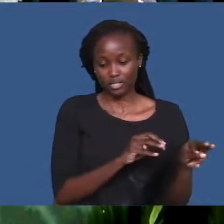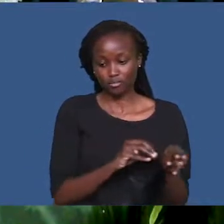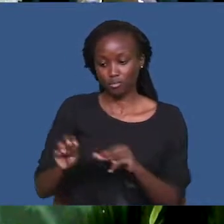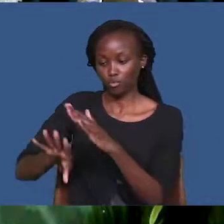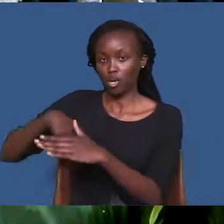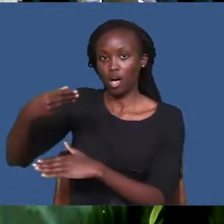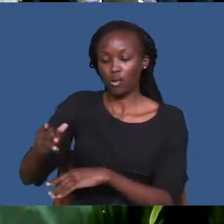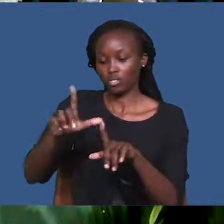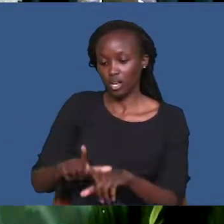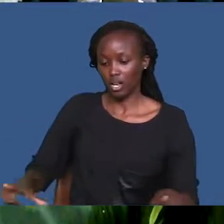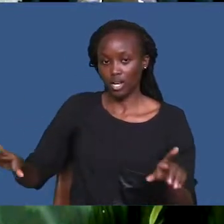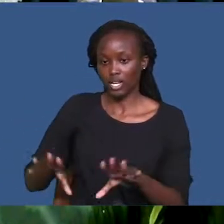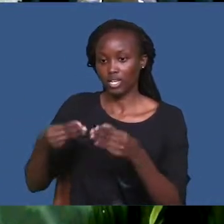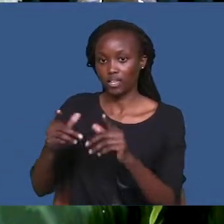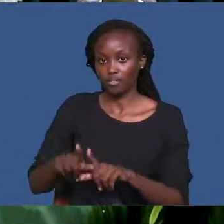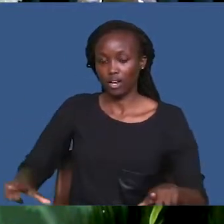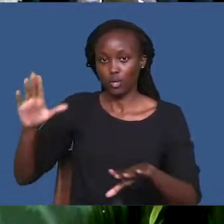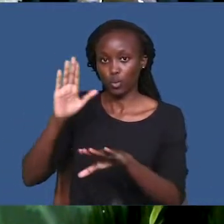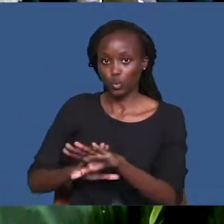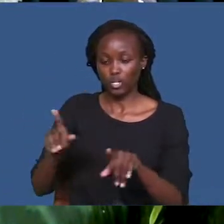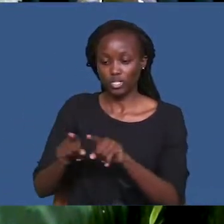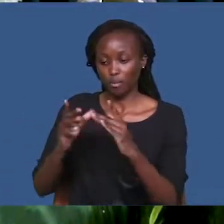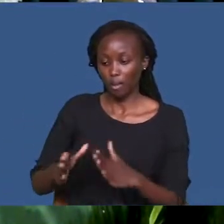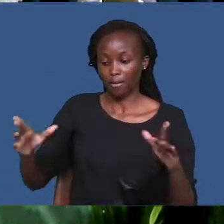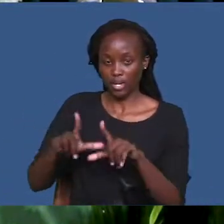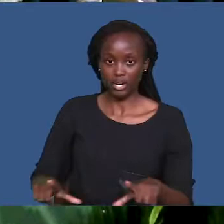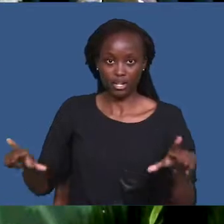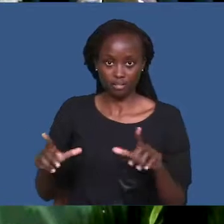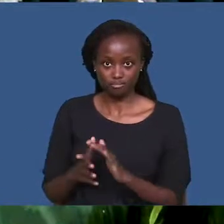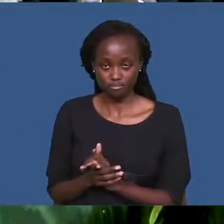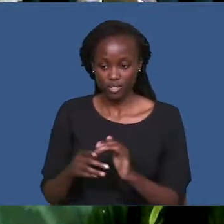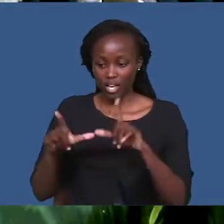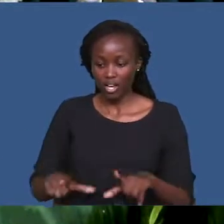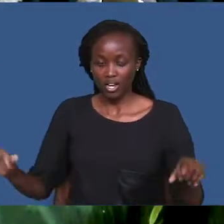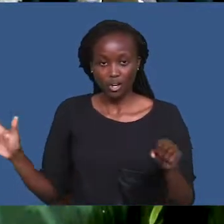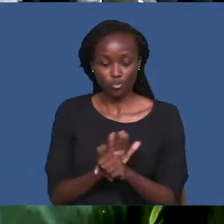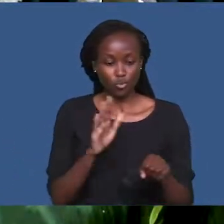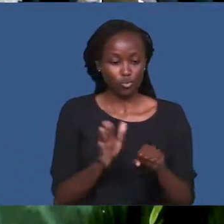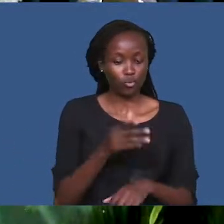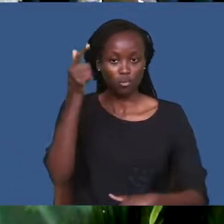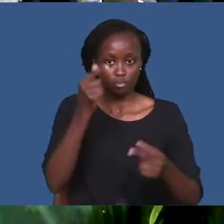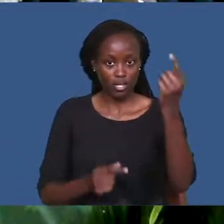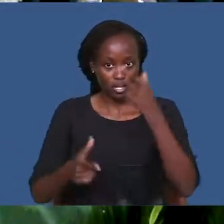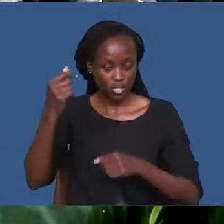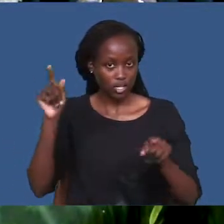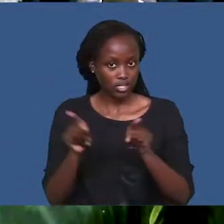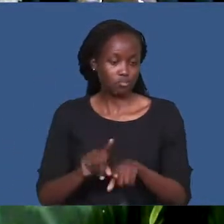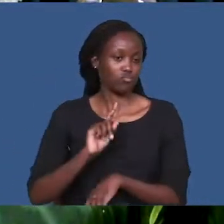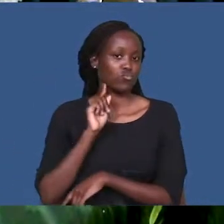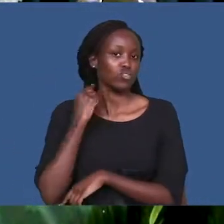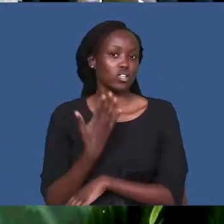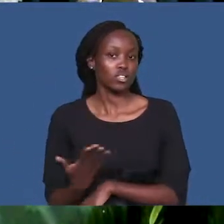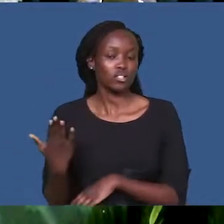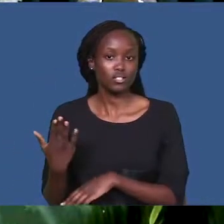land and to a good land and a large one, for that matter, a land that is flowing with milk and honey, and to the place